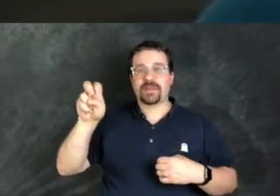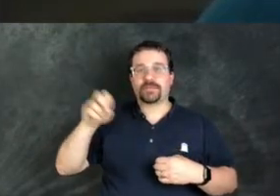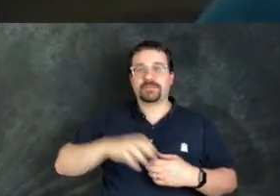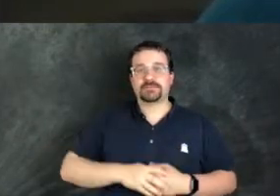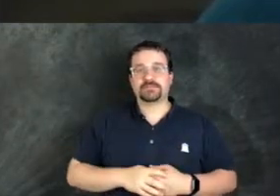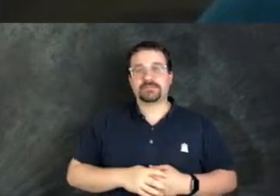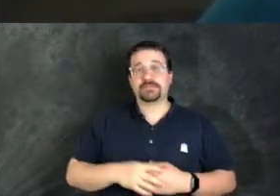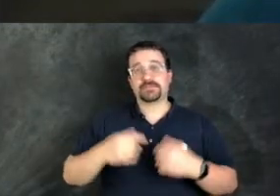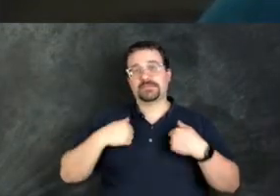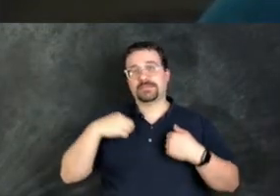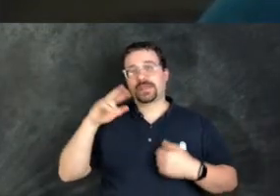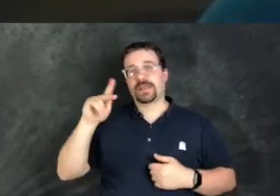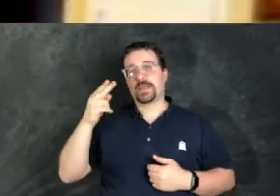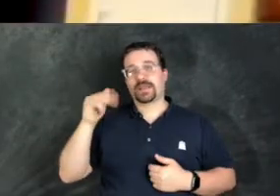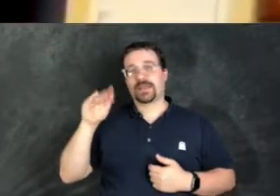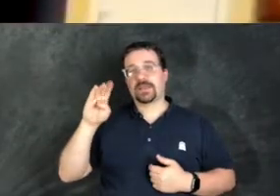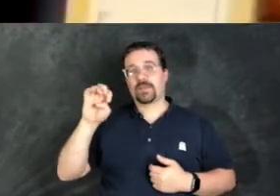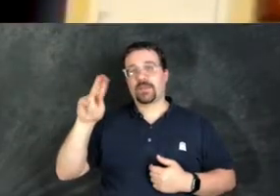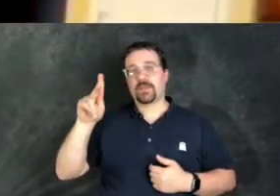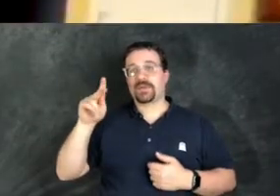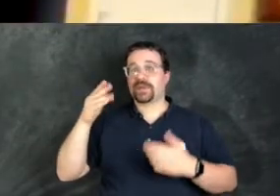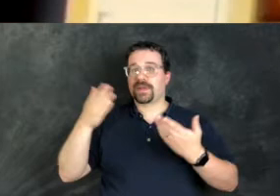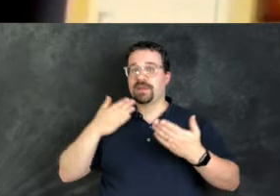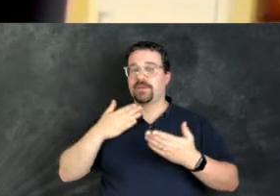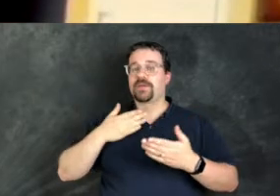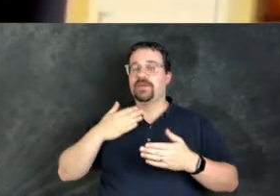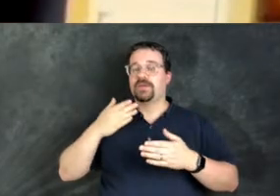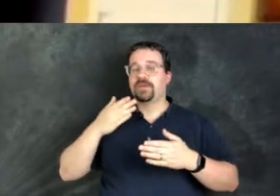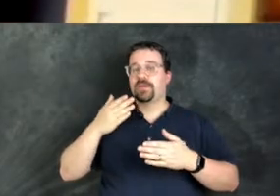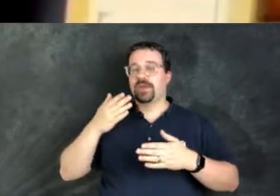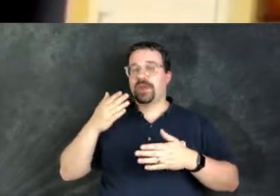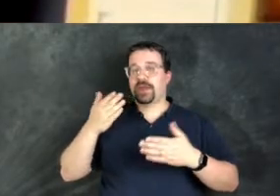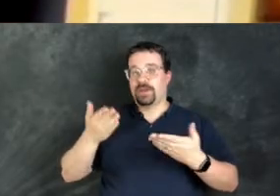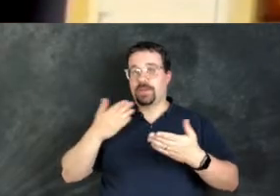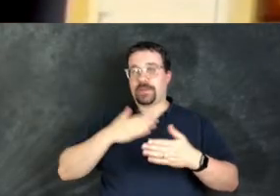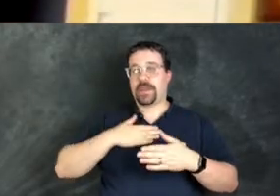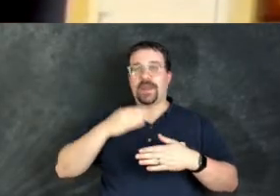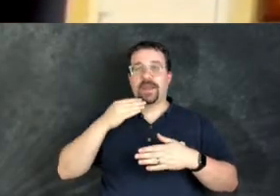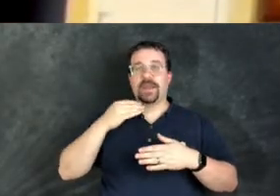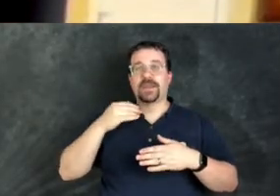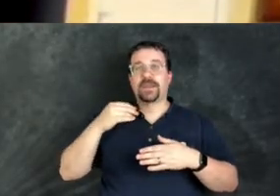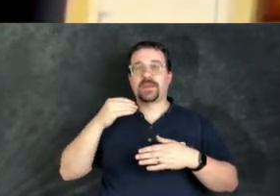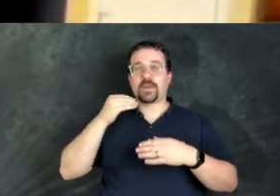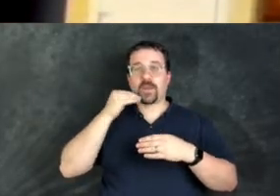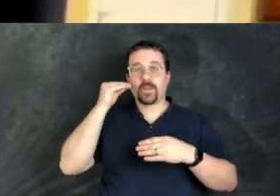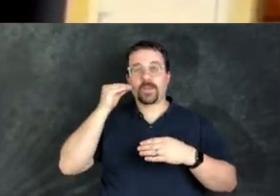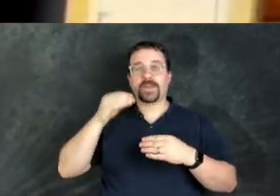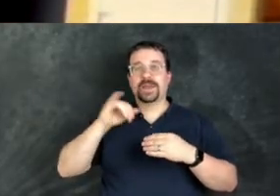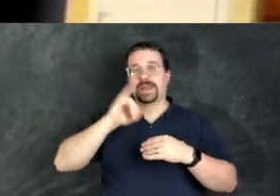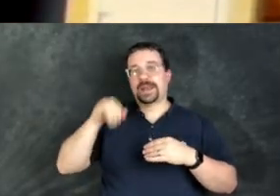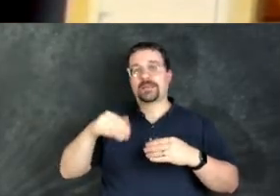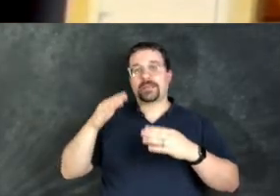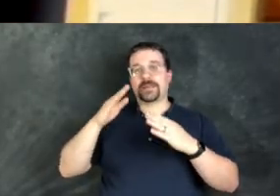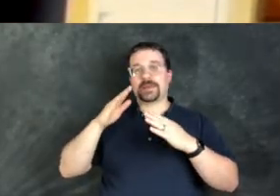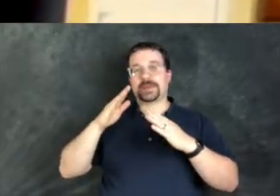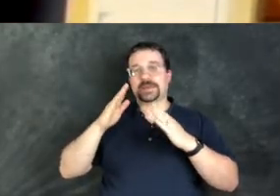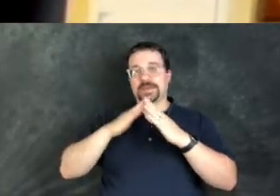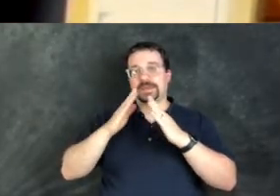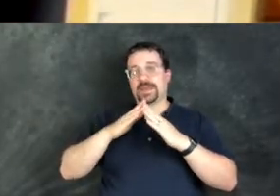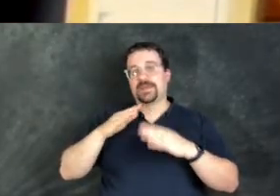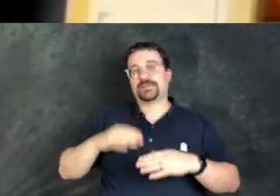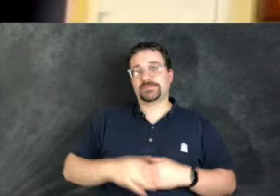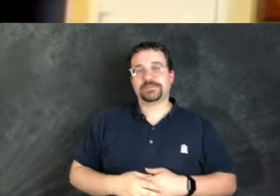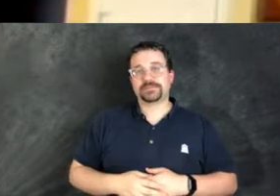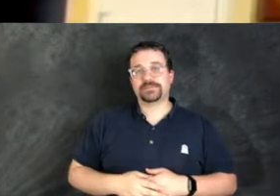Shelbyville. And I'm Kathy Book, and I come to you from Indianapolis, Indiana, downtown.